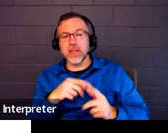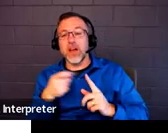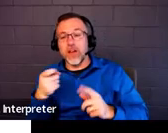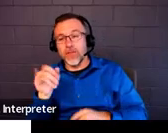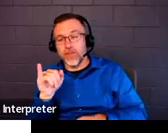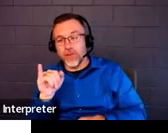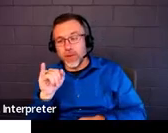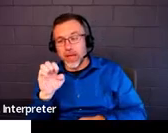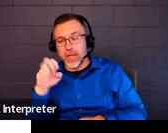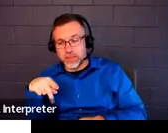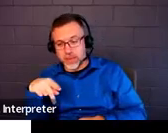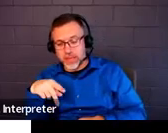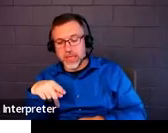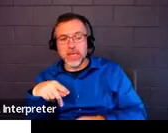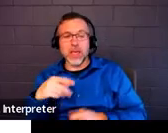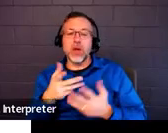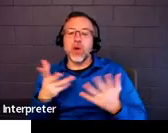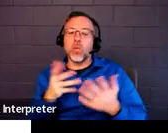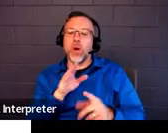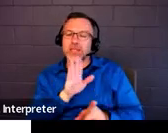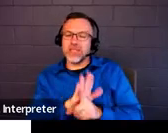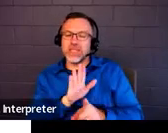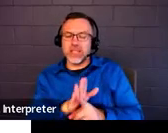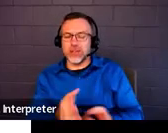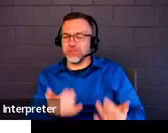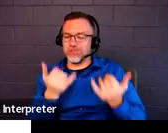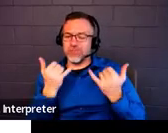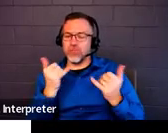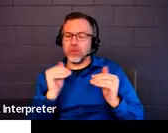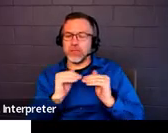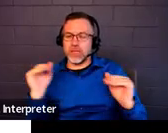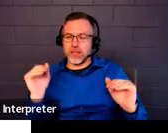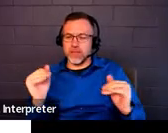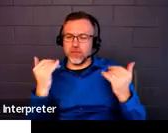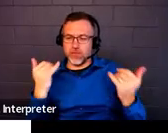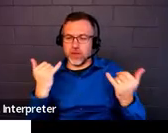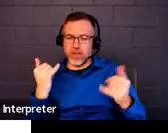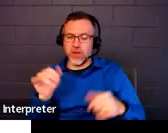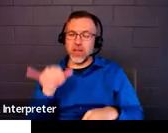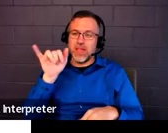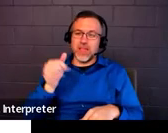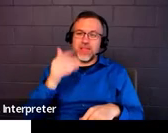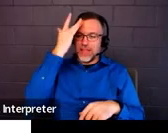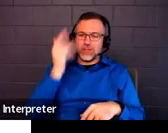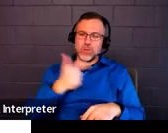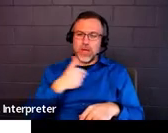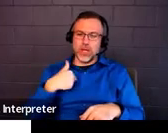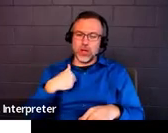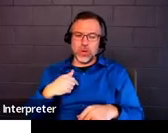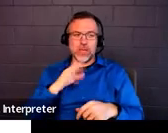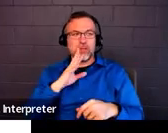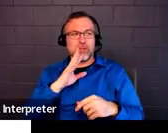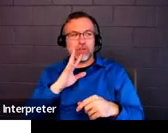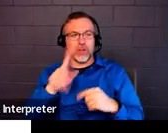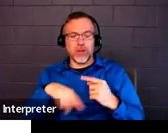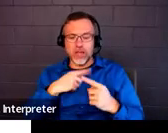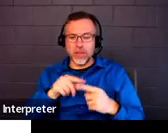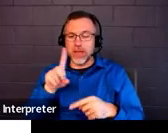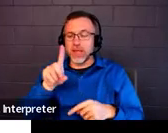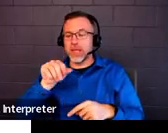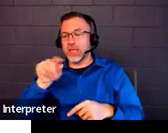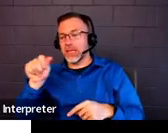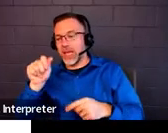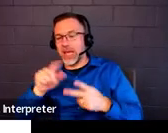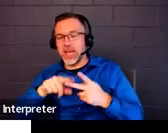present levels. That's one of the reasons that we talk as a team about objective data-driven